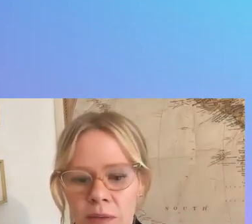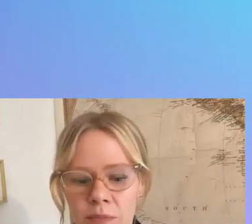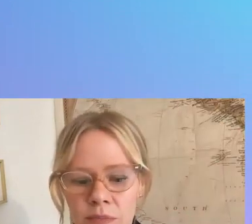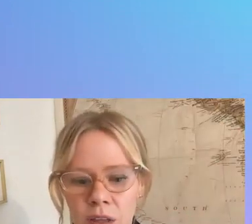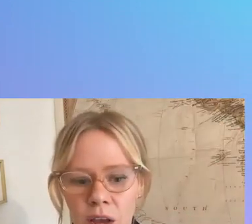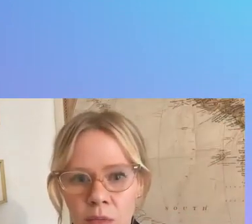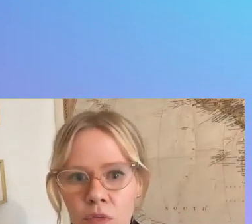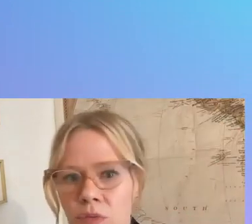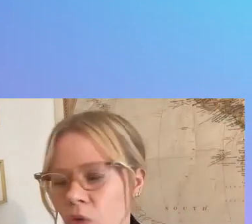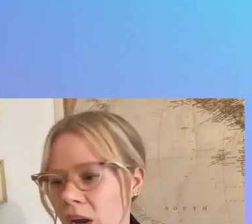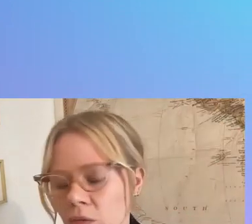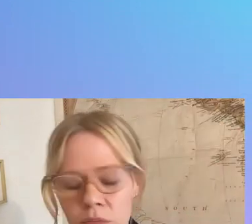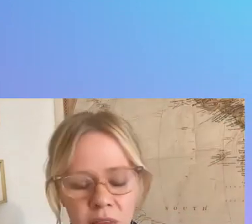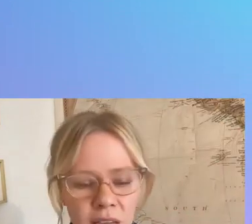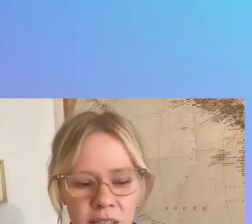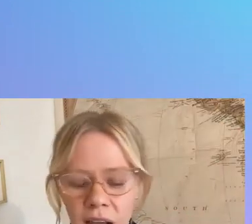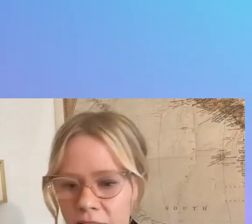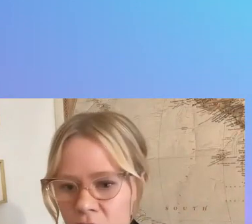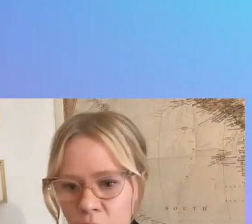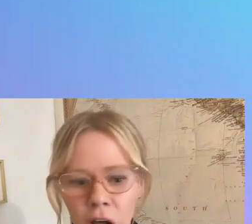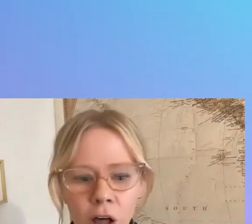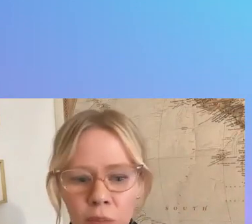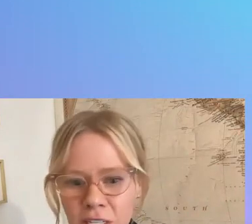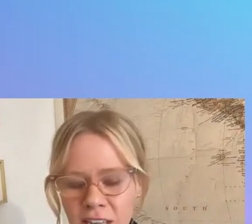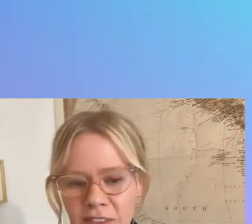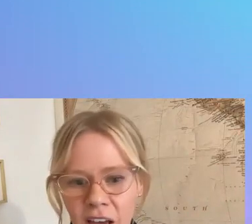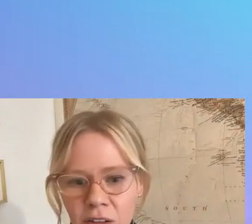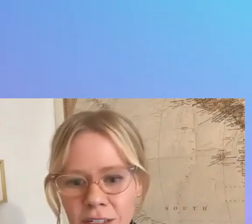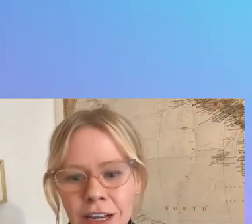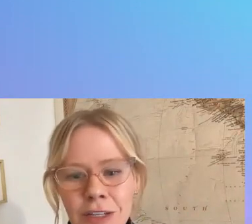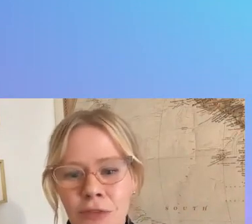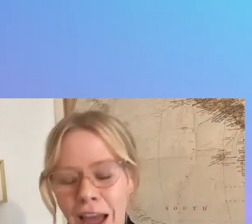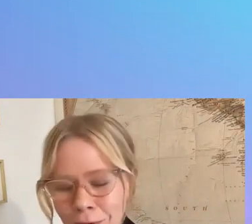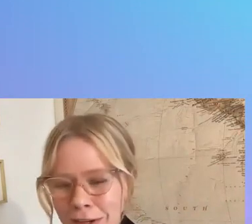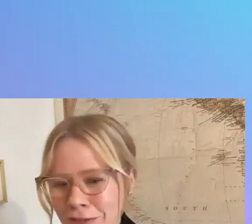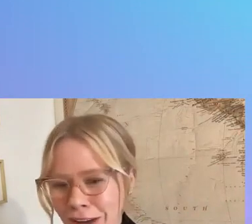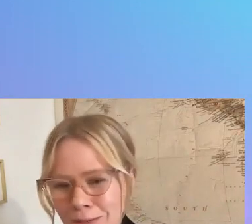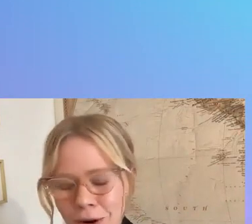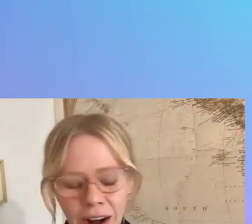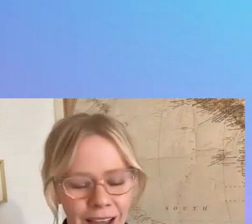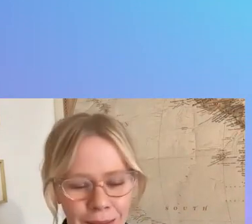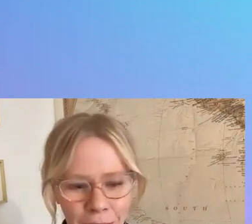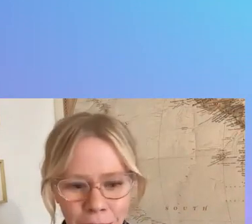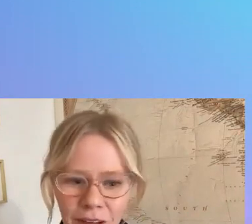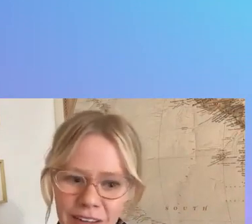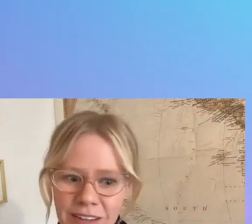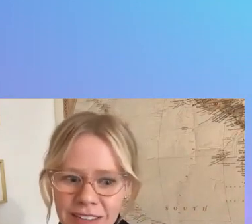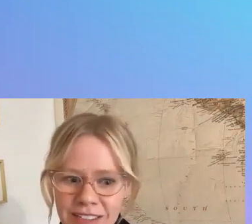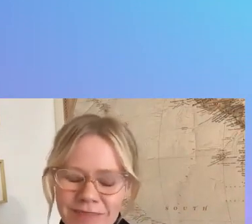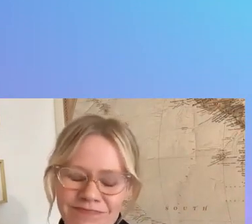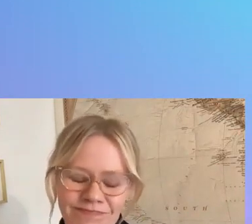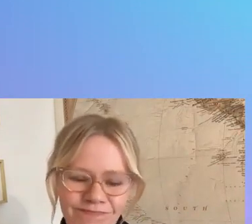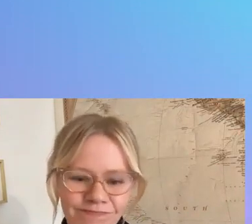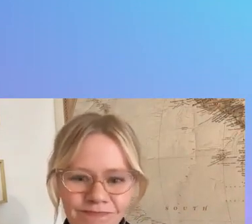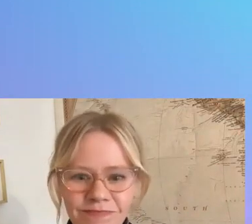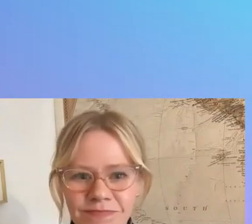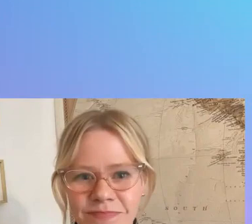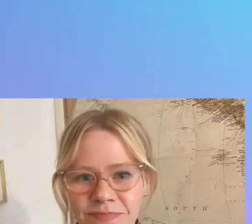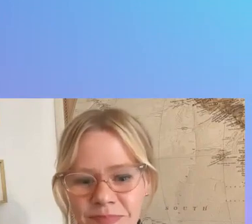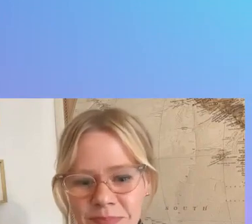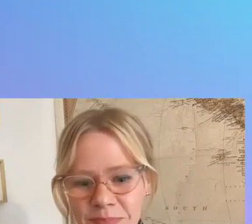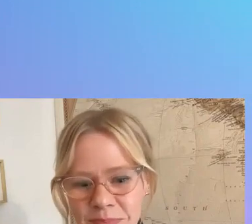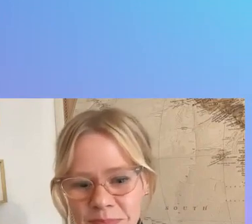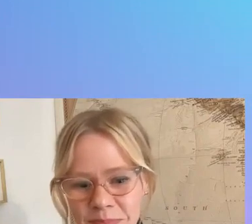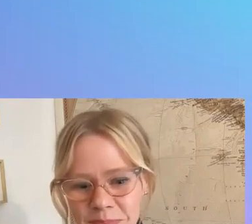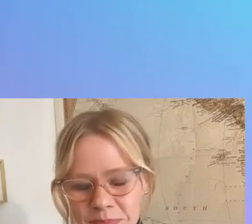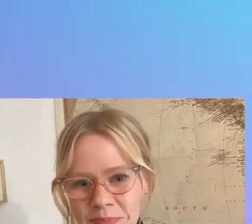of great things that I love to read, all the books I found. So if anyone can find more, I am all ears. Oh, yeah. And the